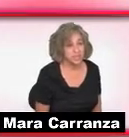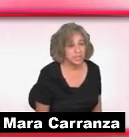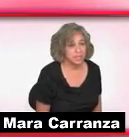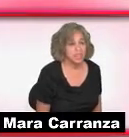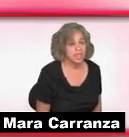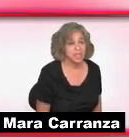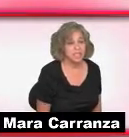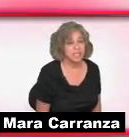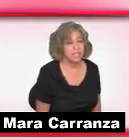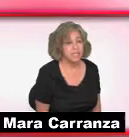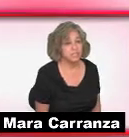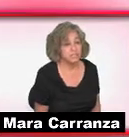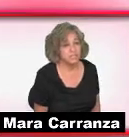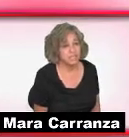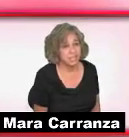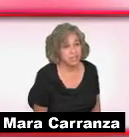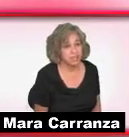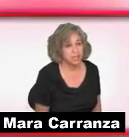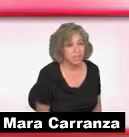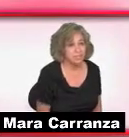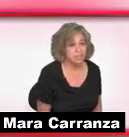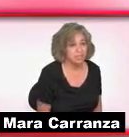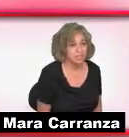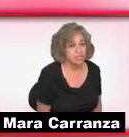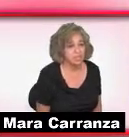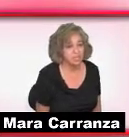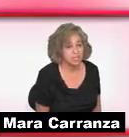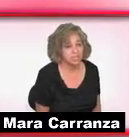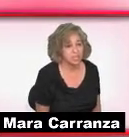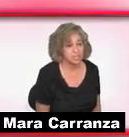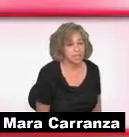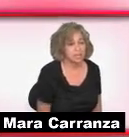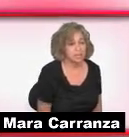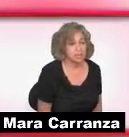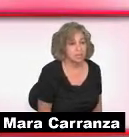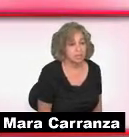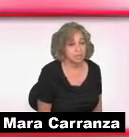corporation that has been so stained with accusations?